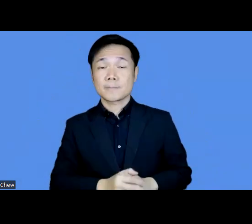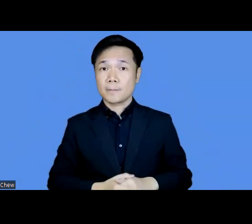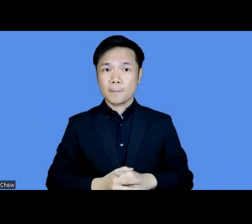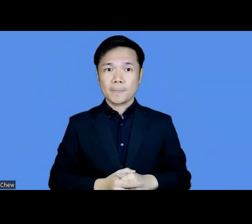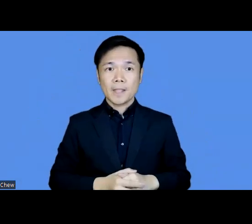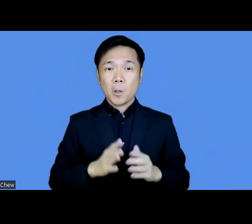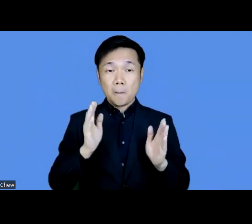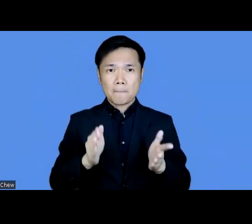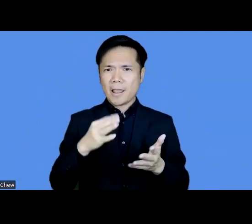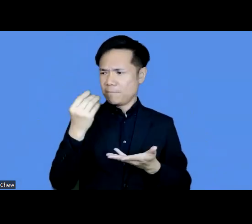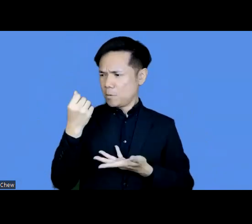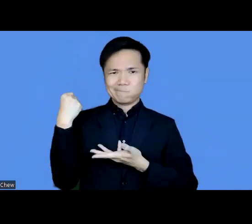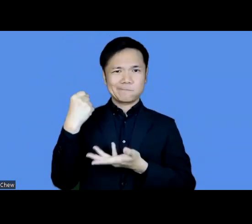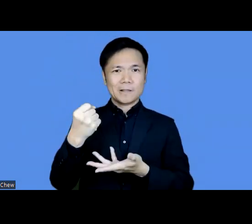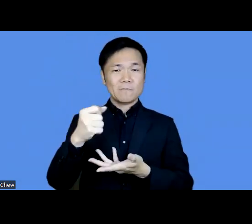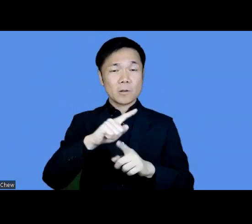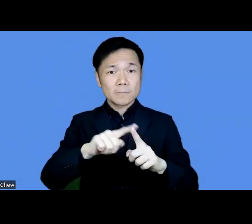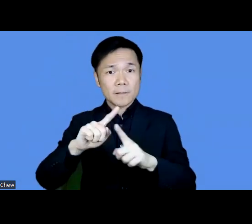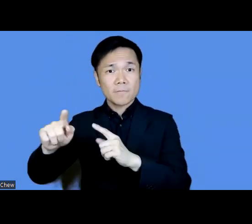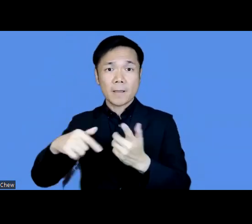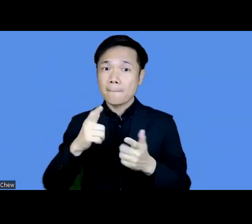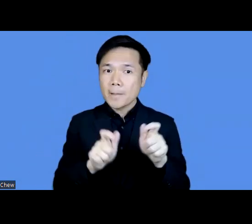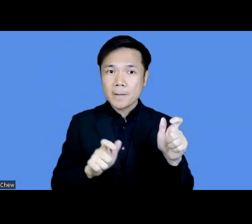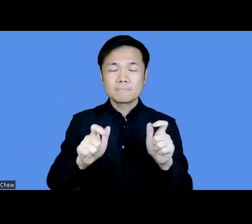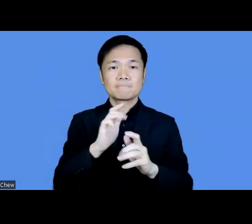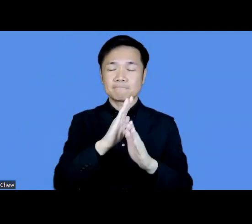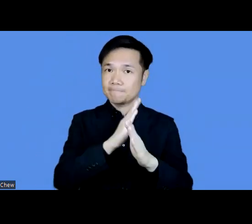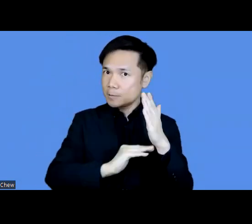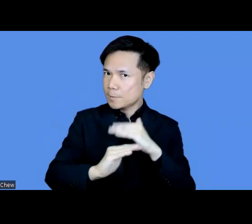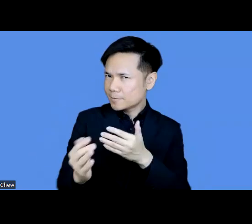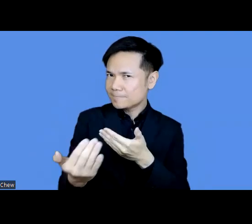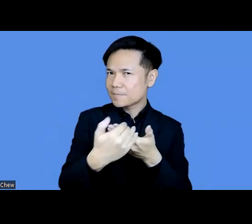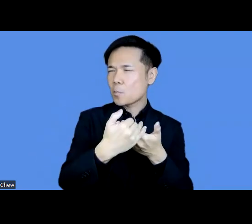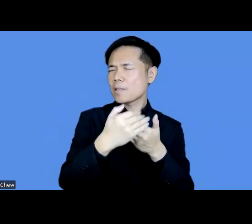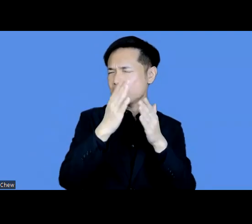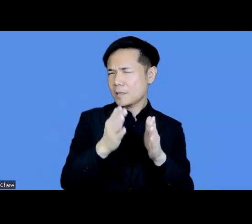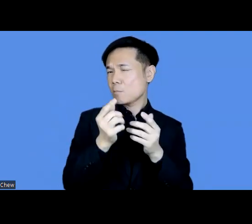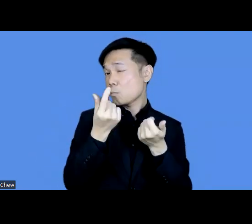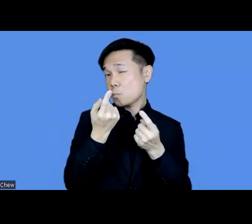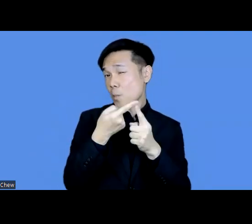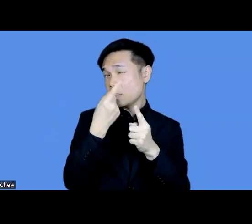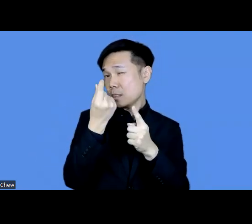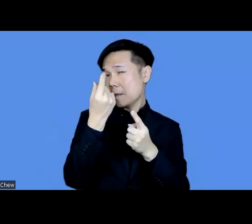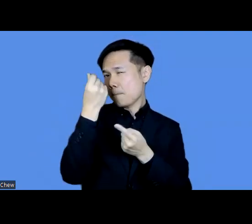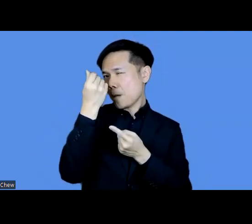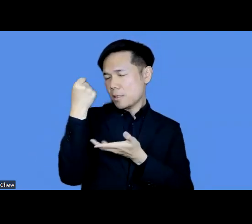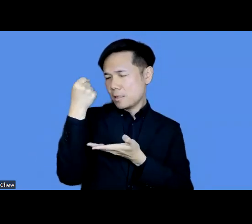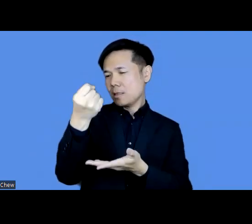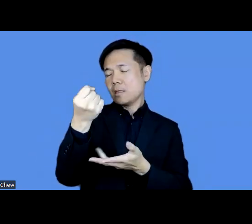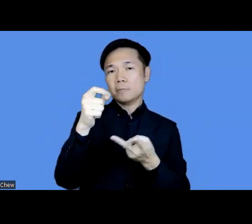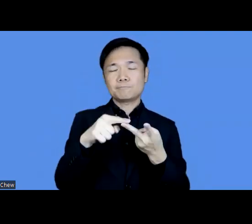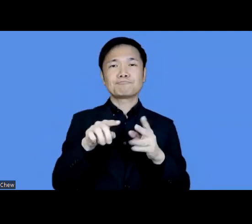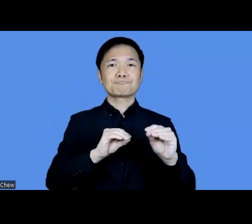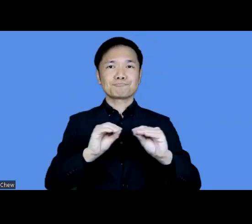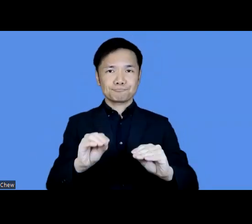further investment in organization of persons with disabilities. Financially, technical assistance, partnership,